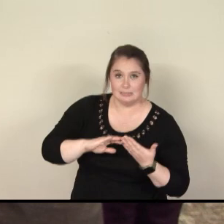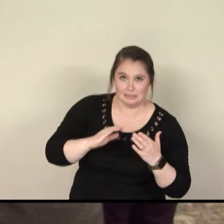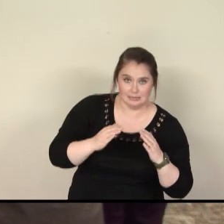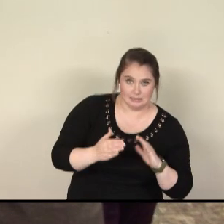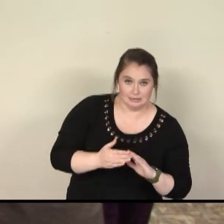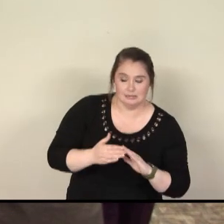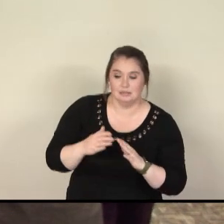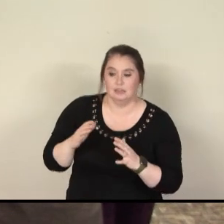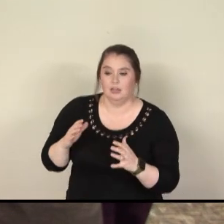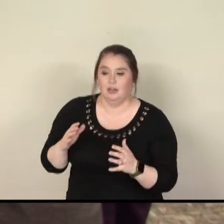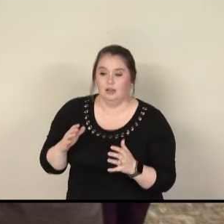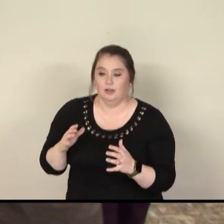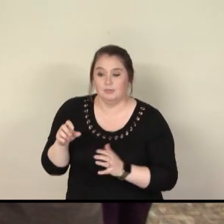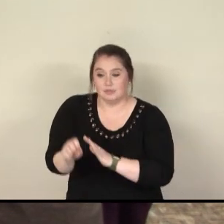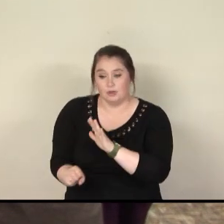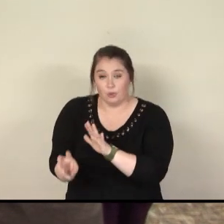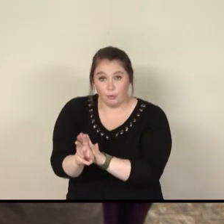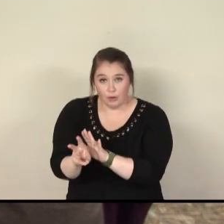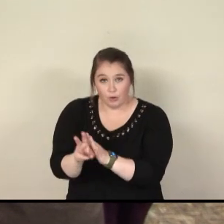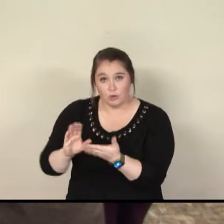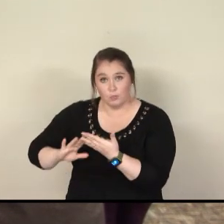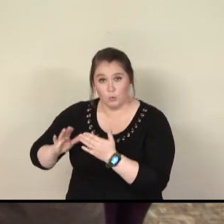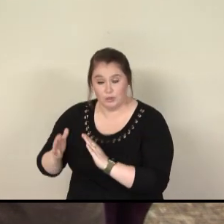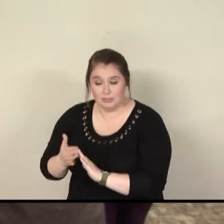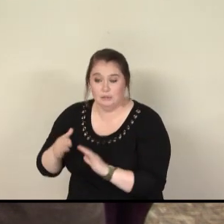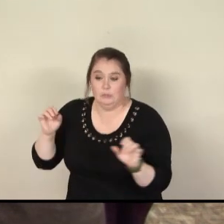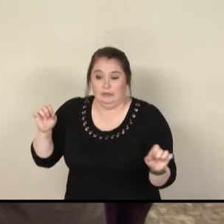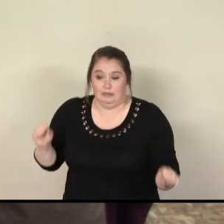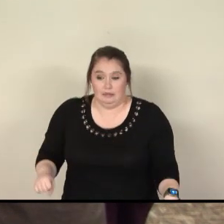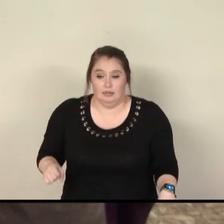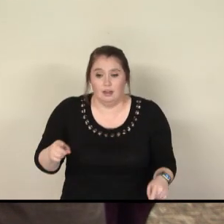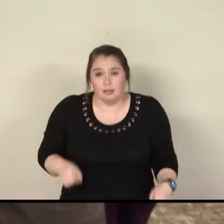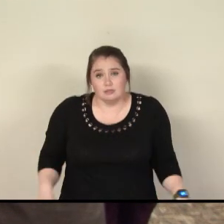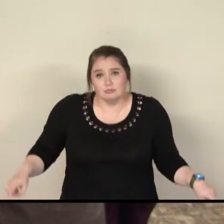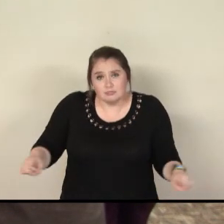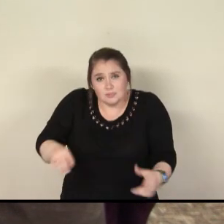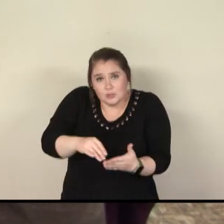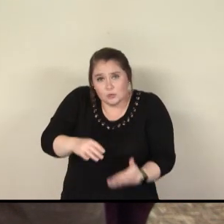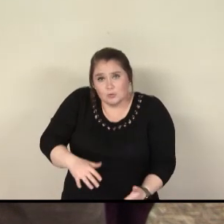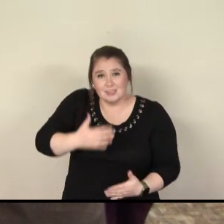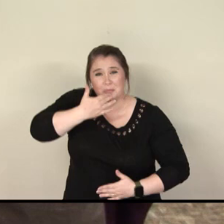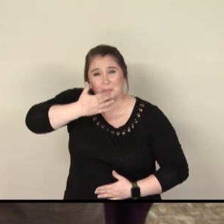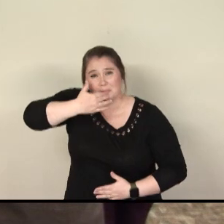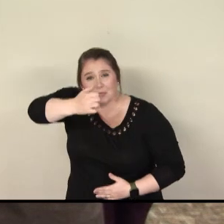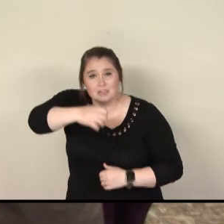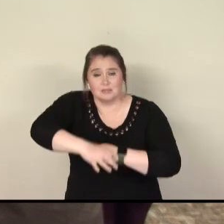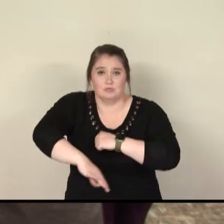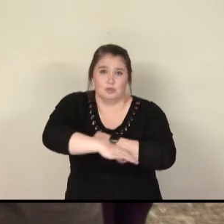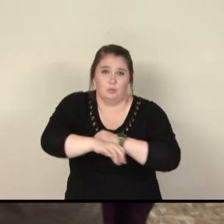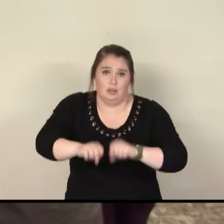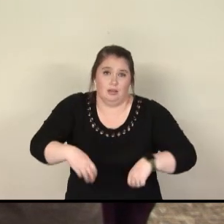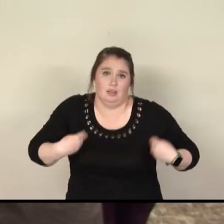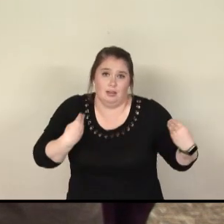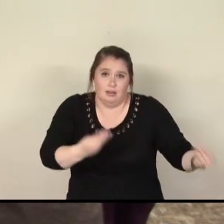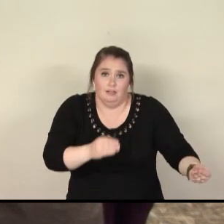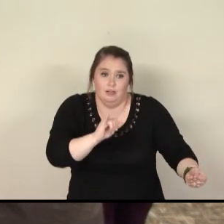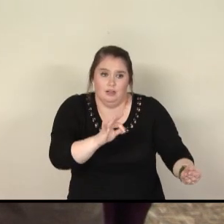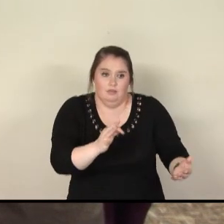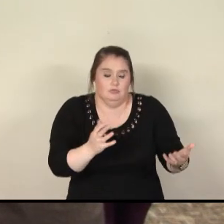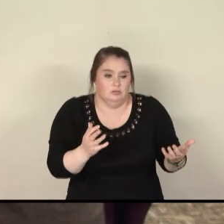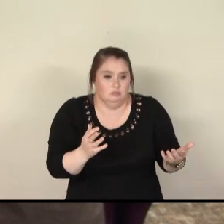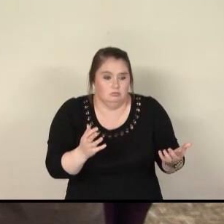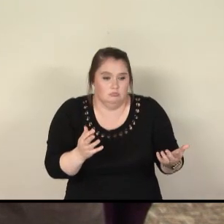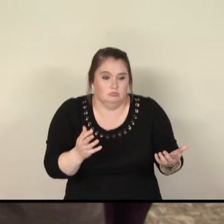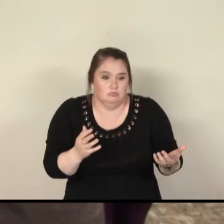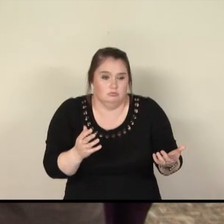community, specifically Southern, to make sure that we get these kids the best facilities that we can if we're going to disrupt them.